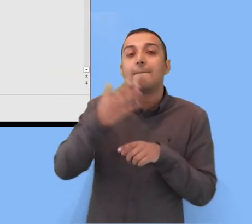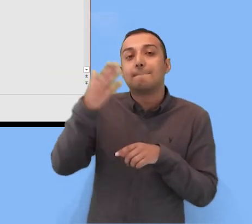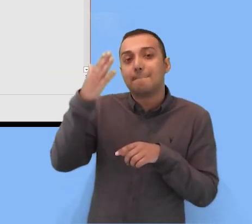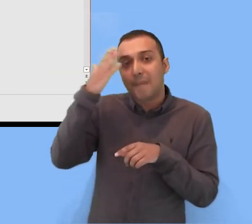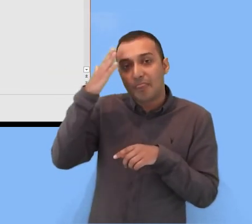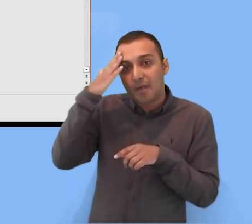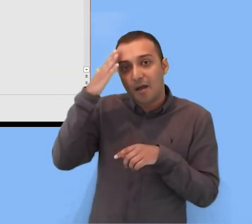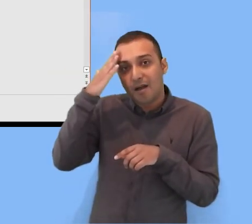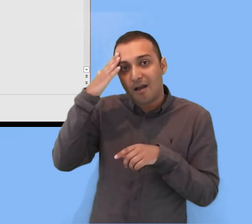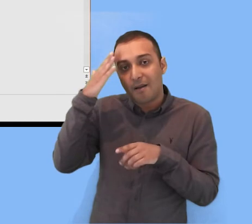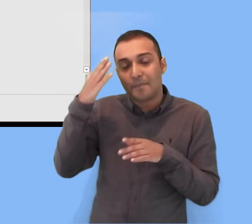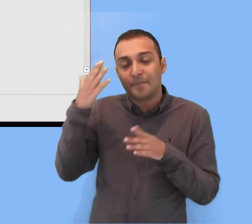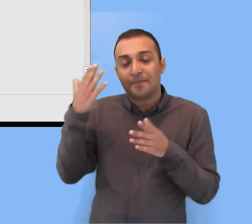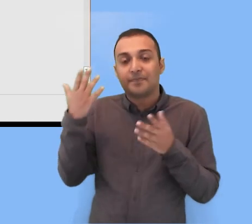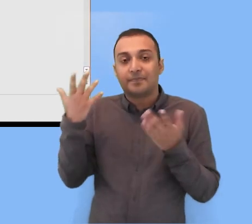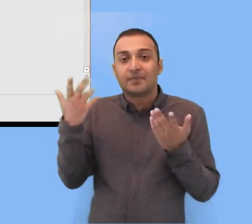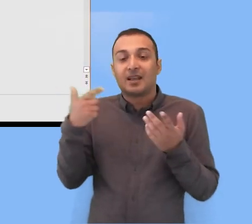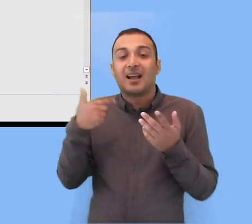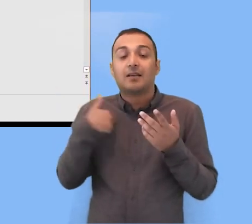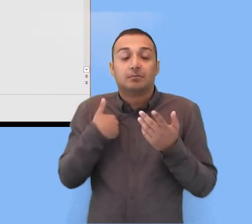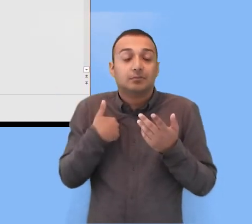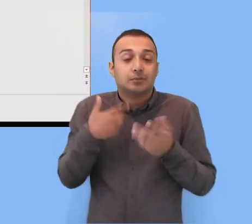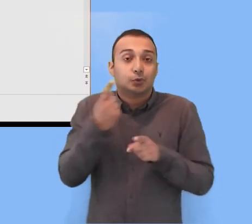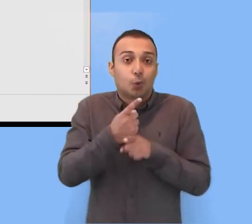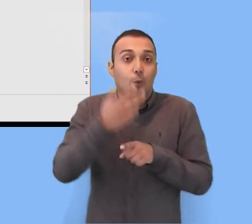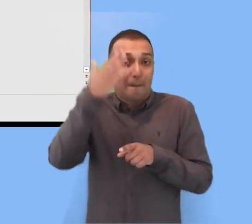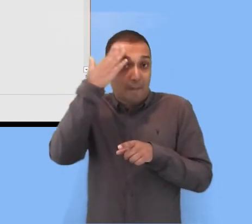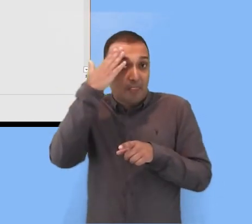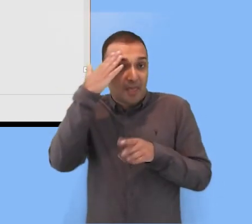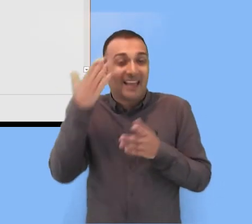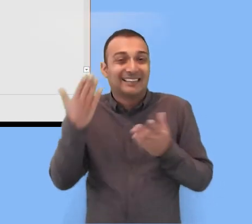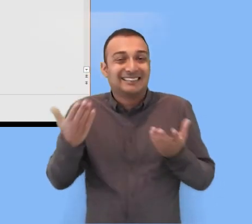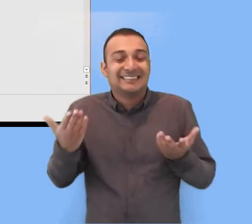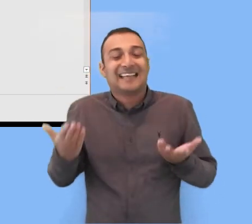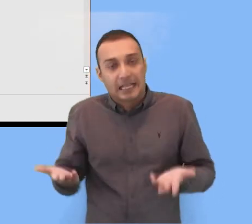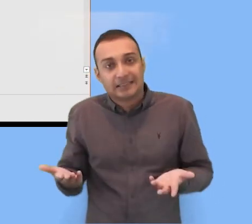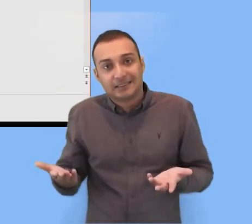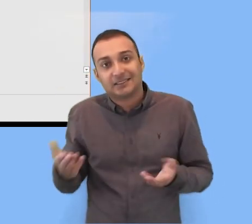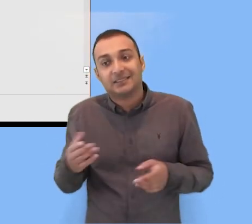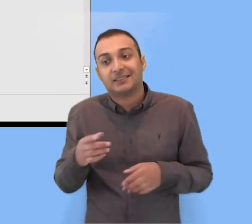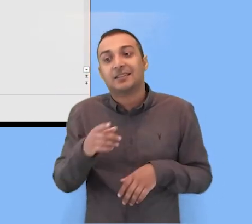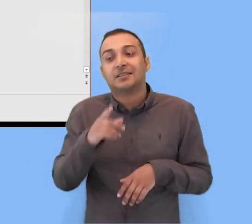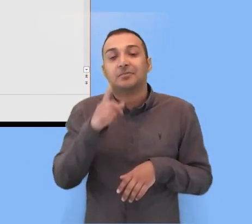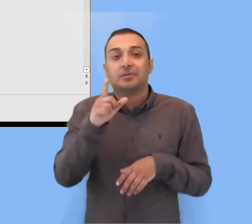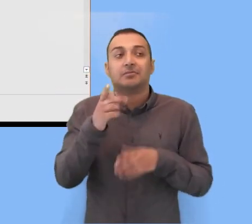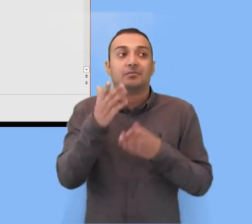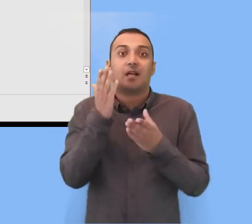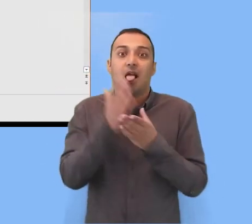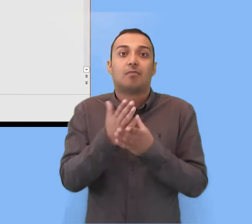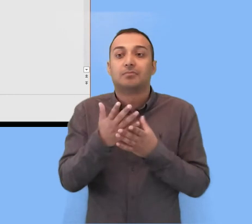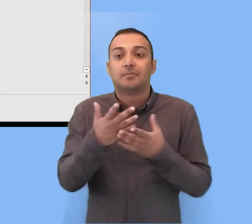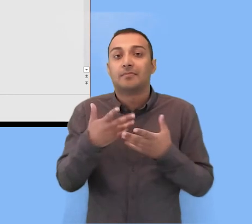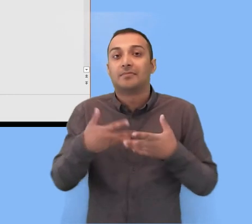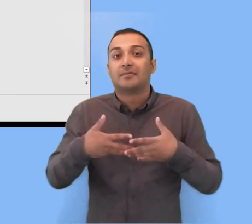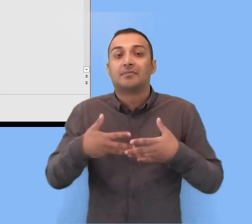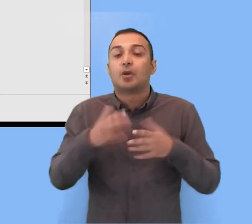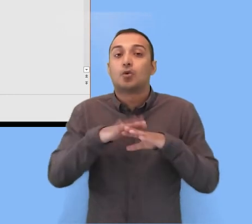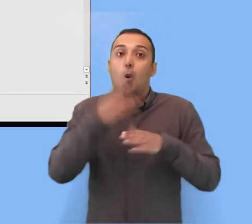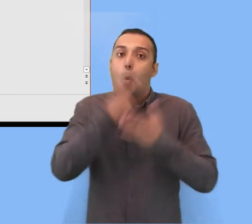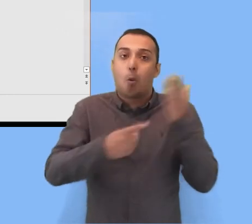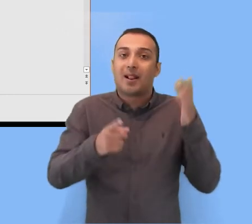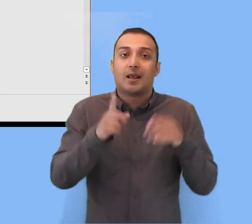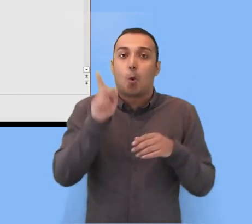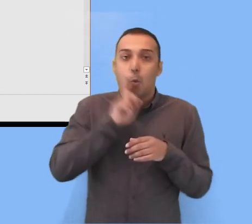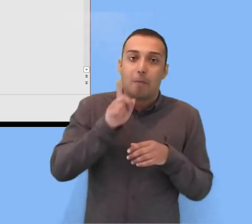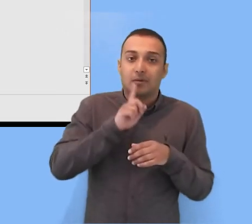yes, I was talking to mothers, but I'm actually, by that term, I do mean anyone who's taking on that caring role, could